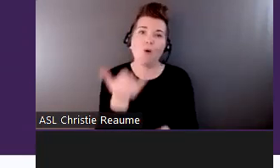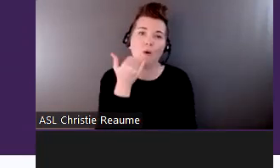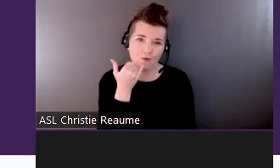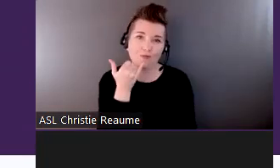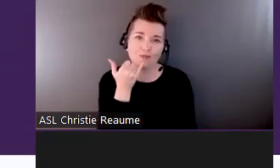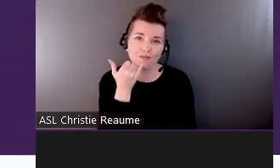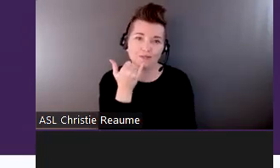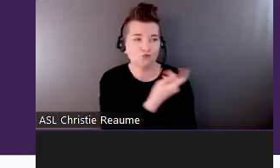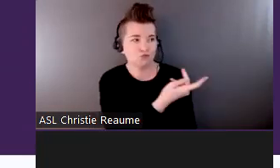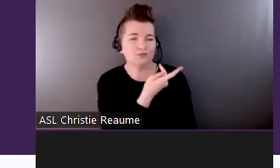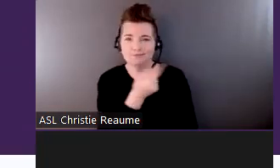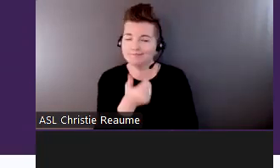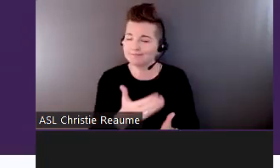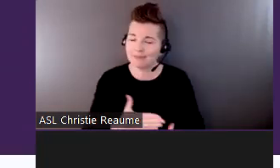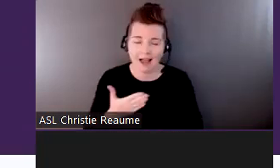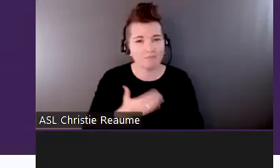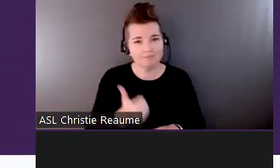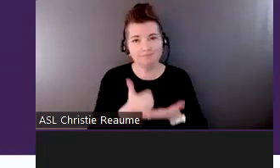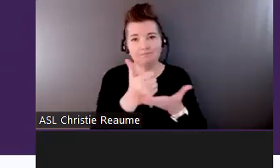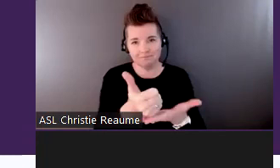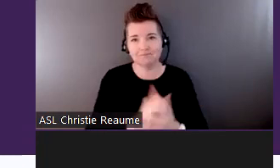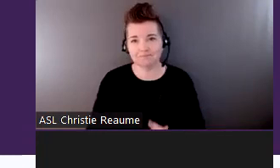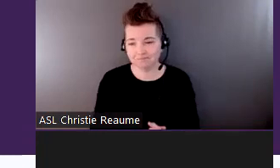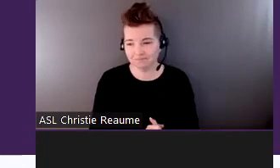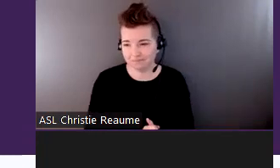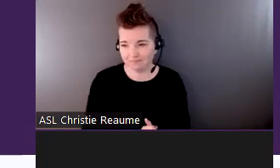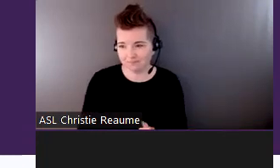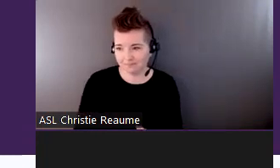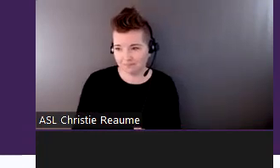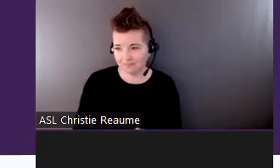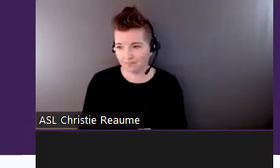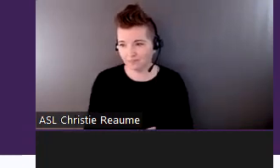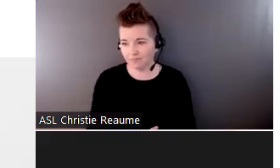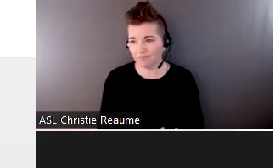pleased to assist you in the way that we can offer you some assistance